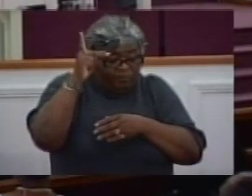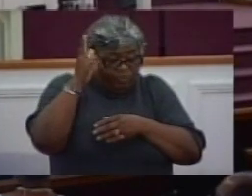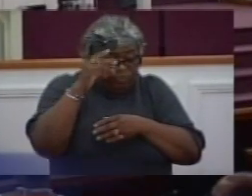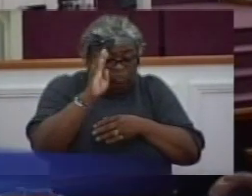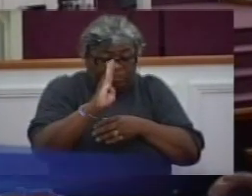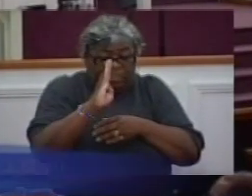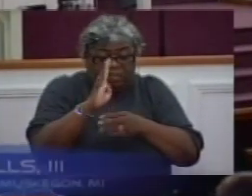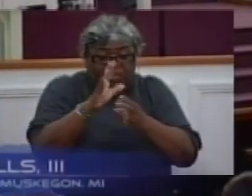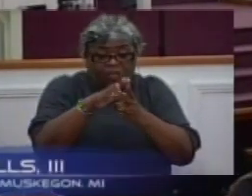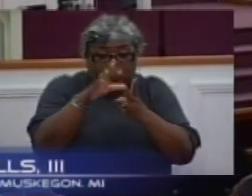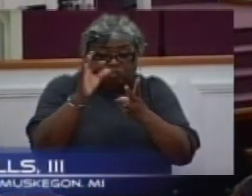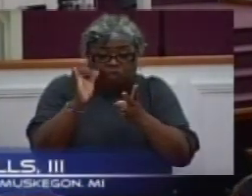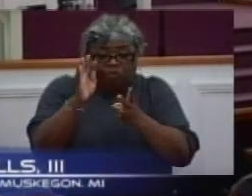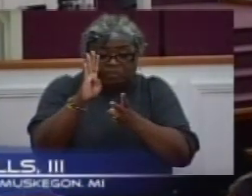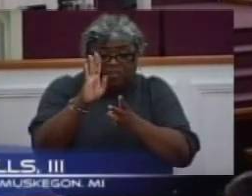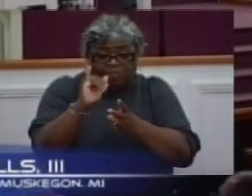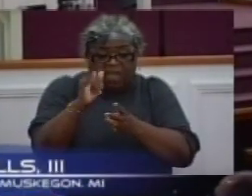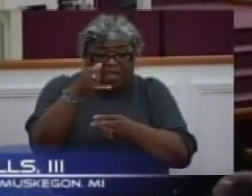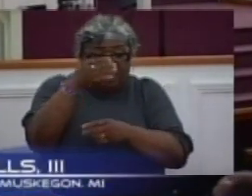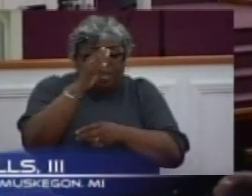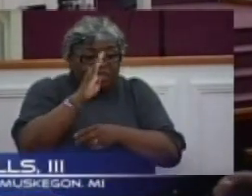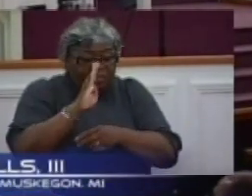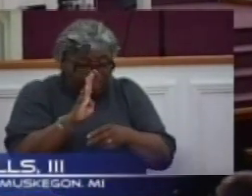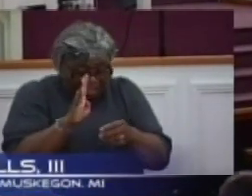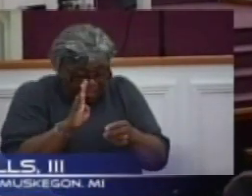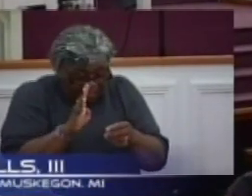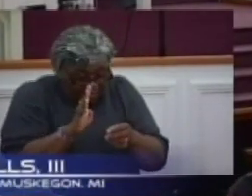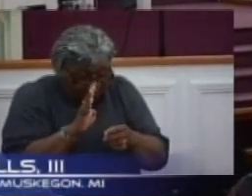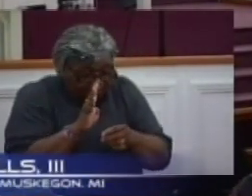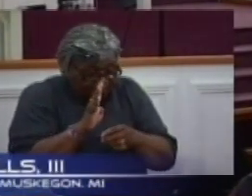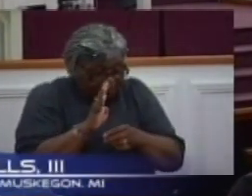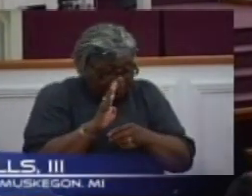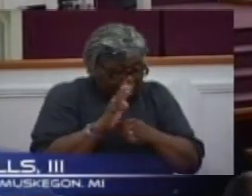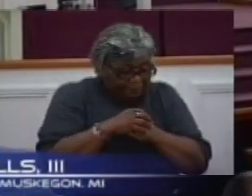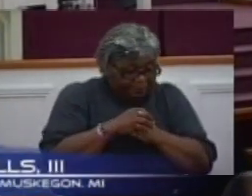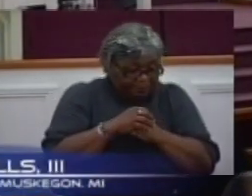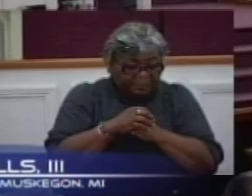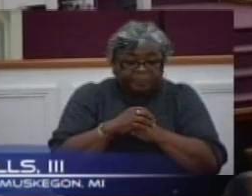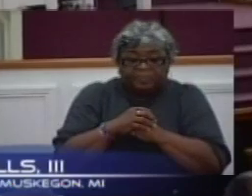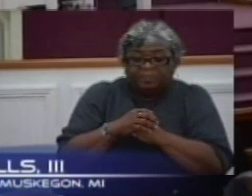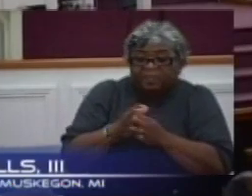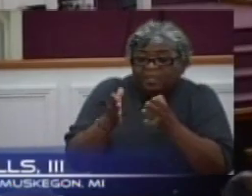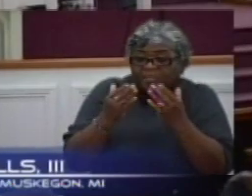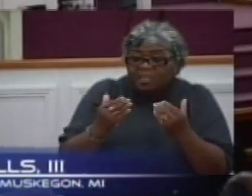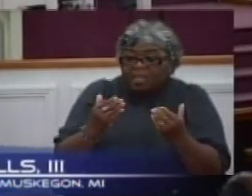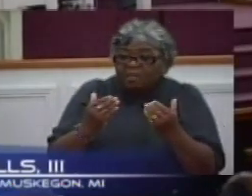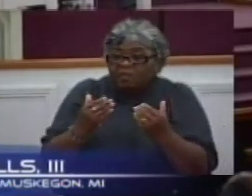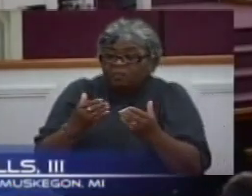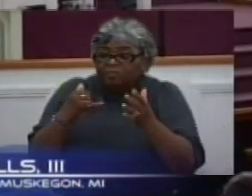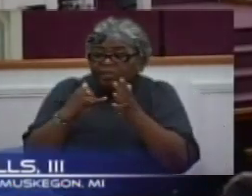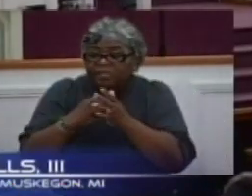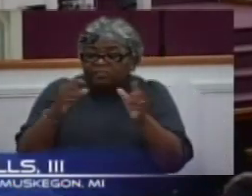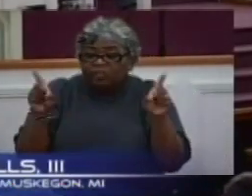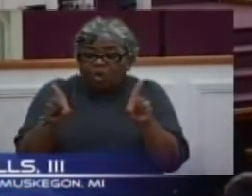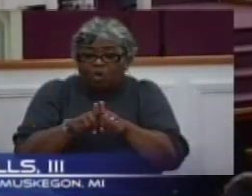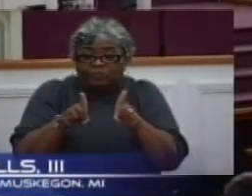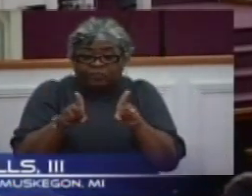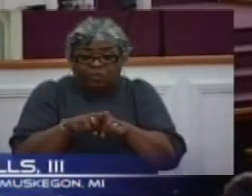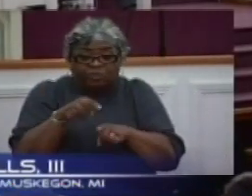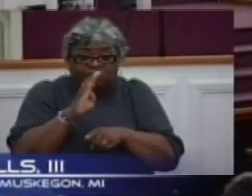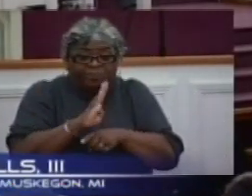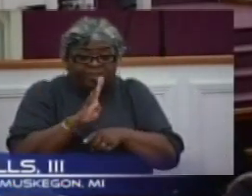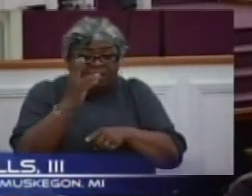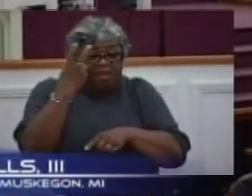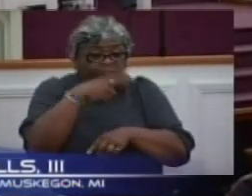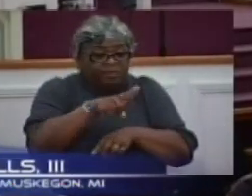be chosen by God. To take it any a little further, it is also to be